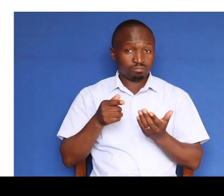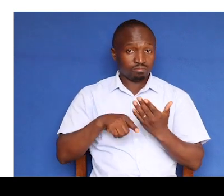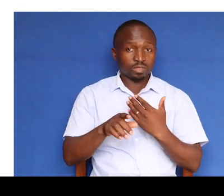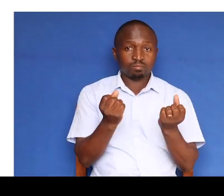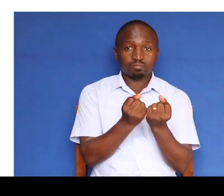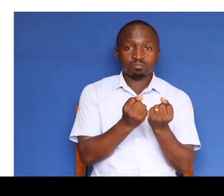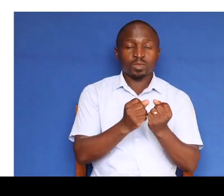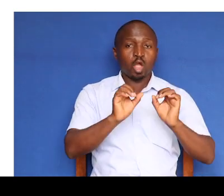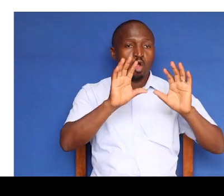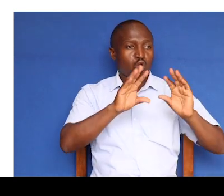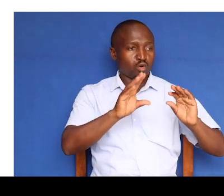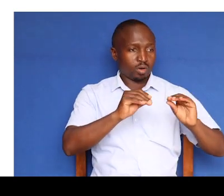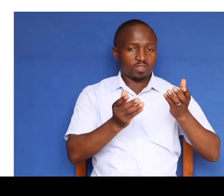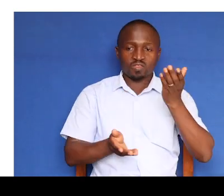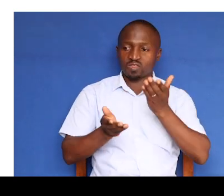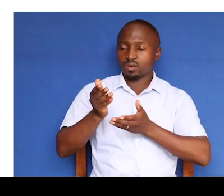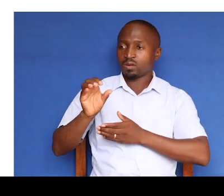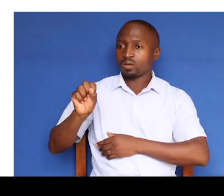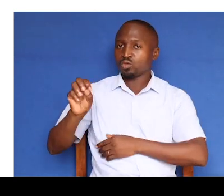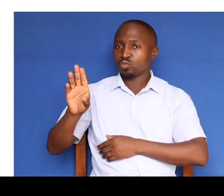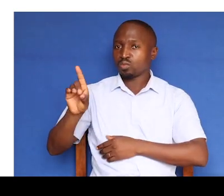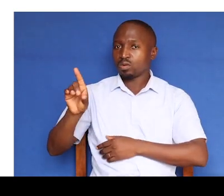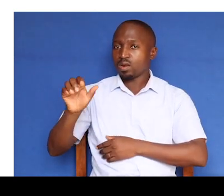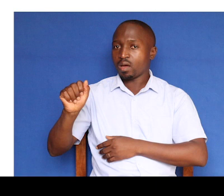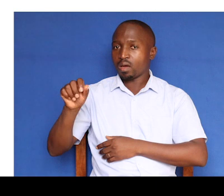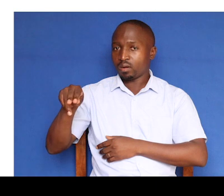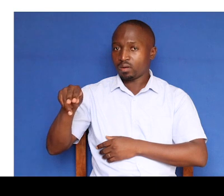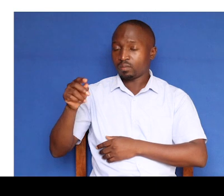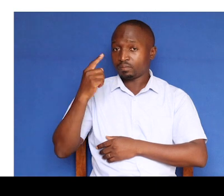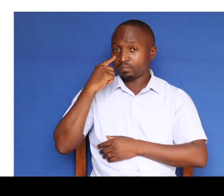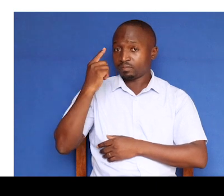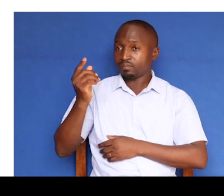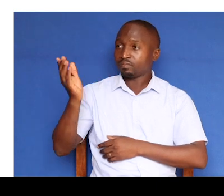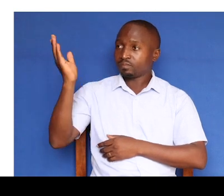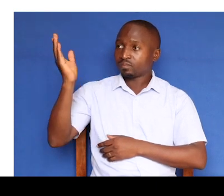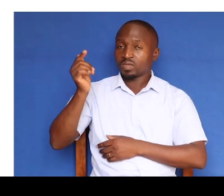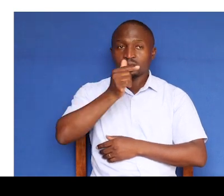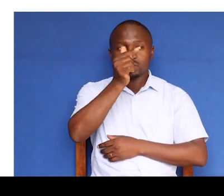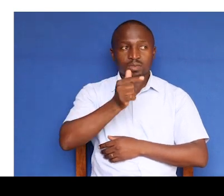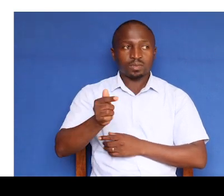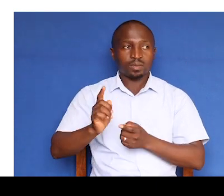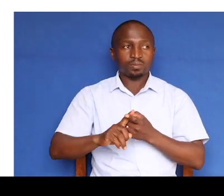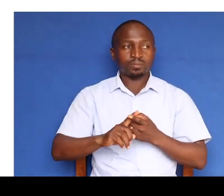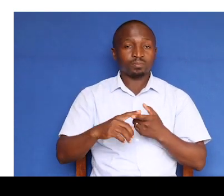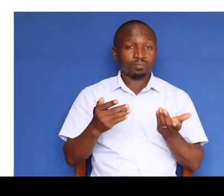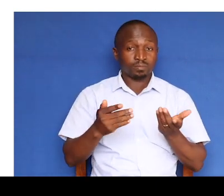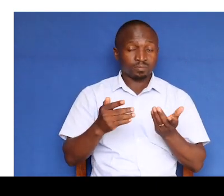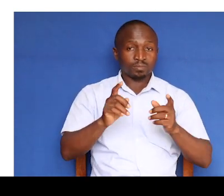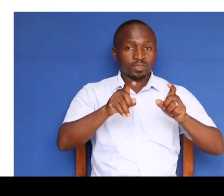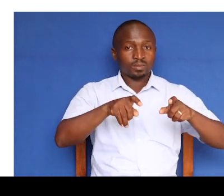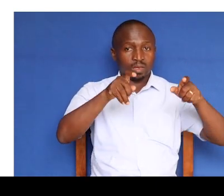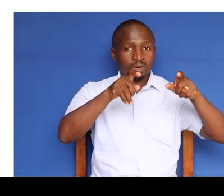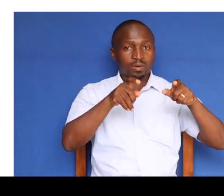than Sudan. You can see here, Tanzania cotton